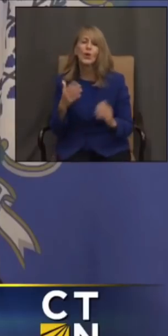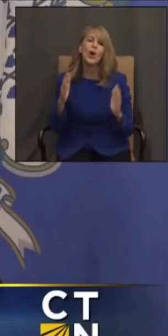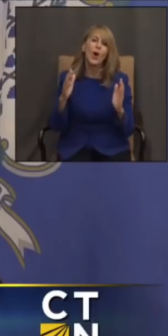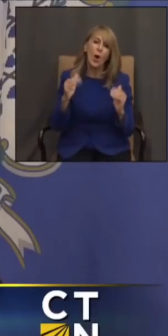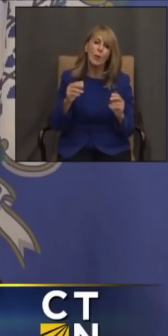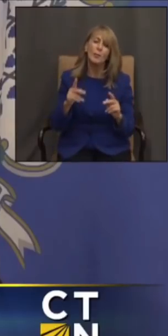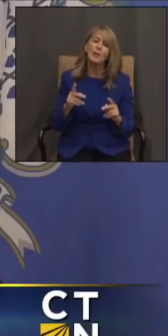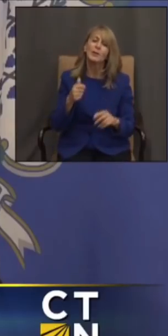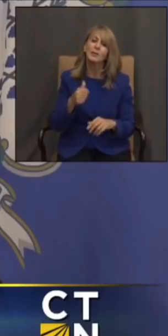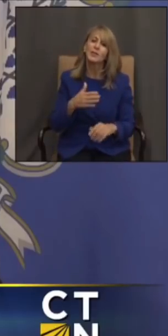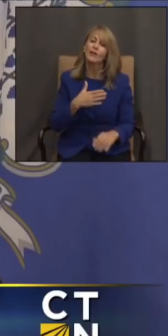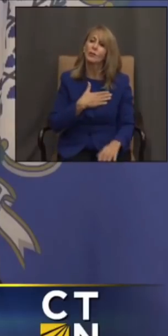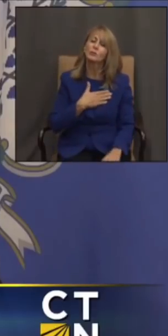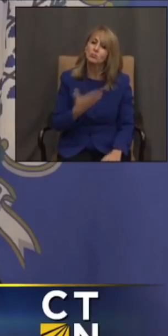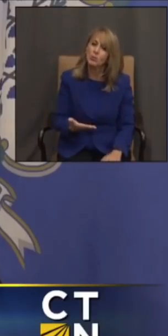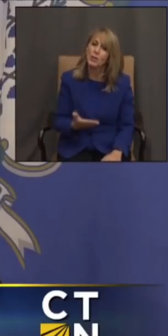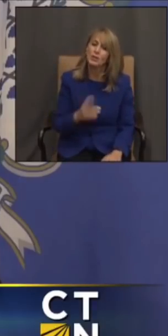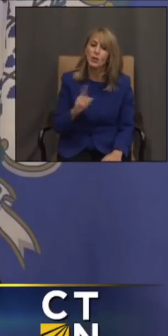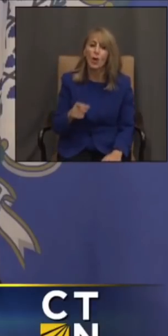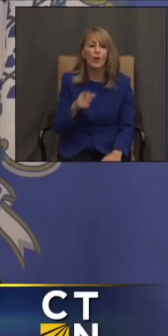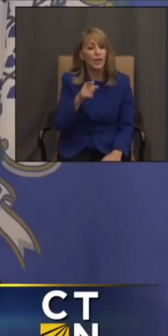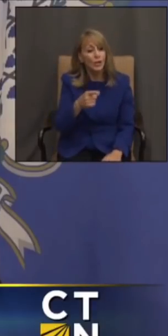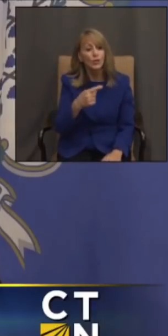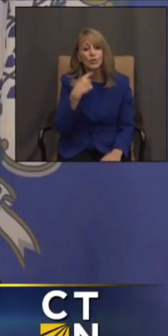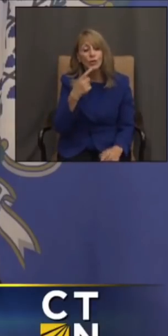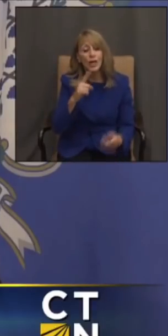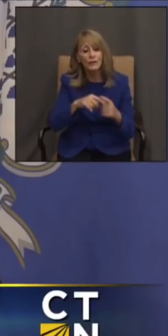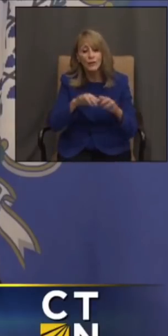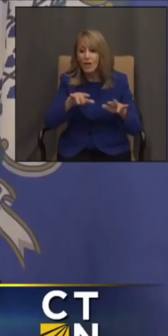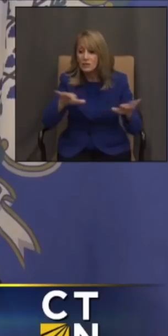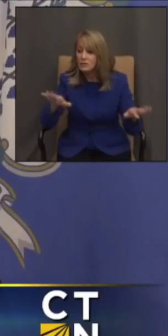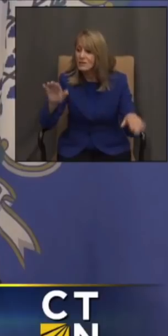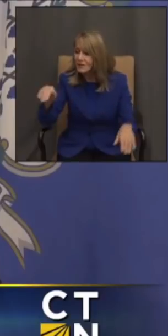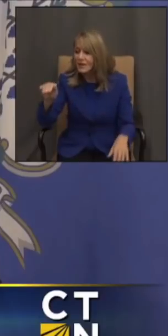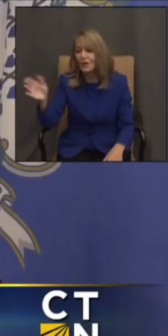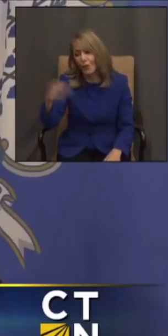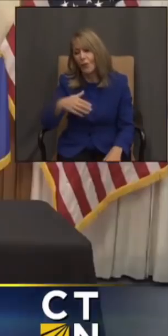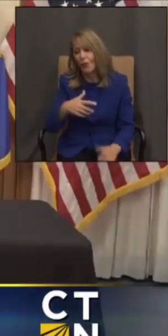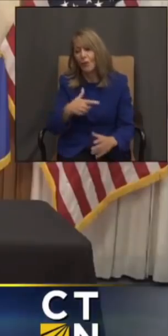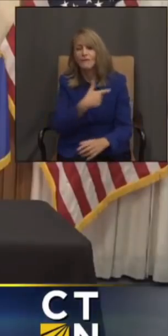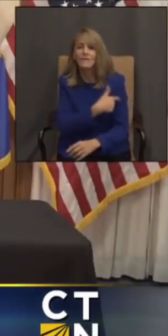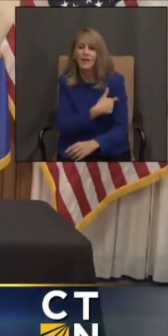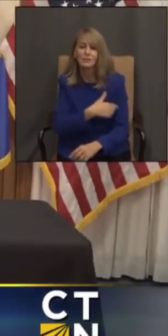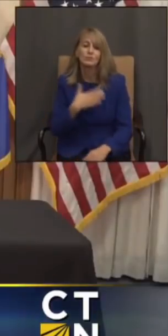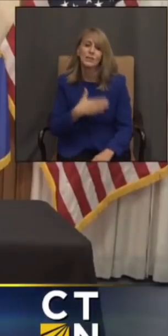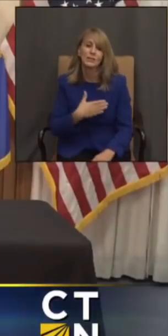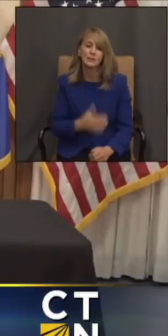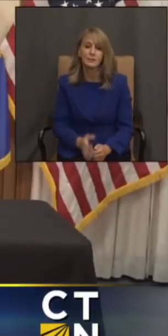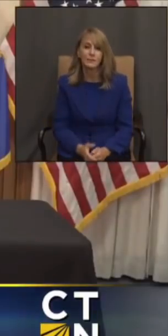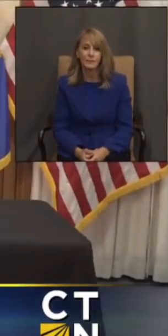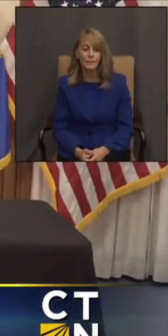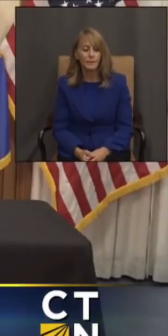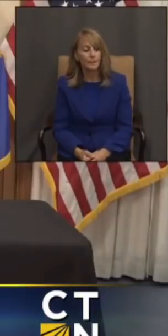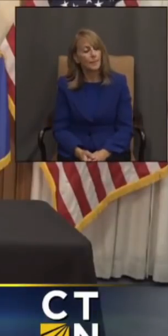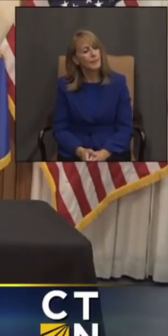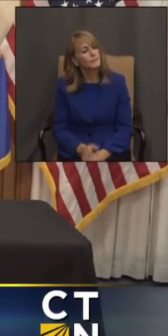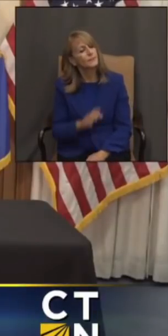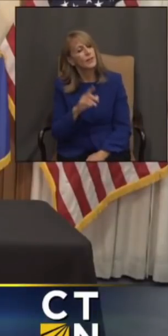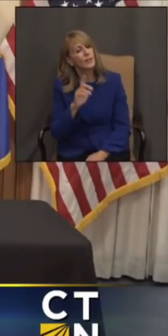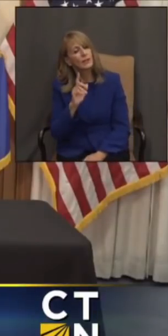voluntary basis, and you telling your friends it's time for you to get vaccinated. Are you surprised